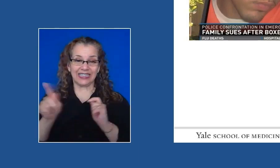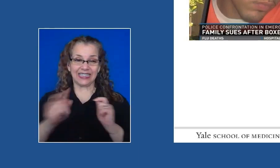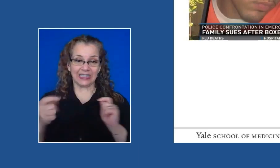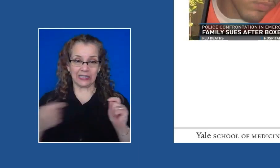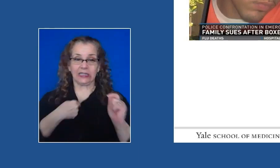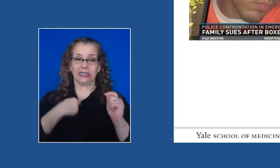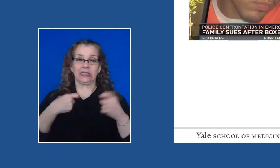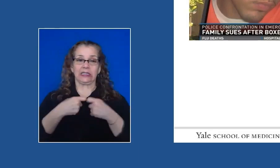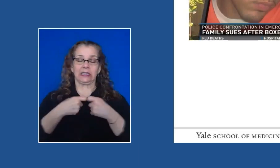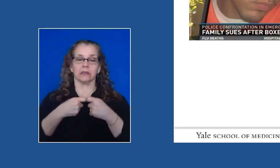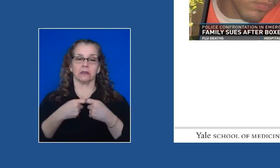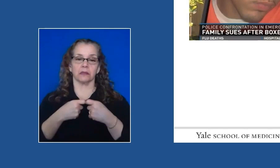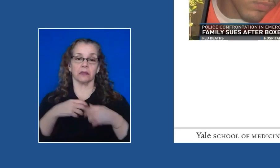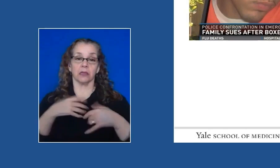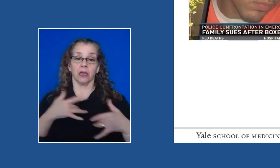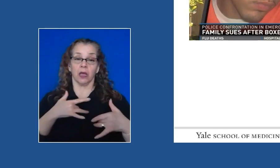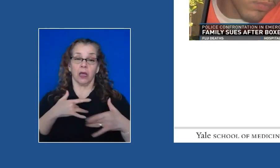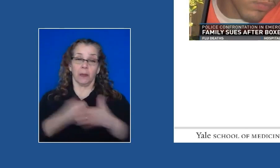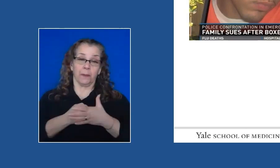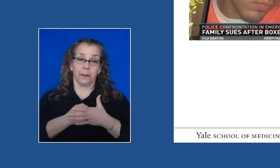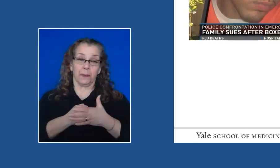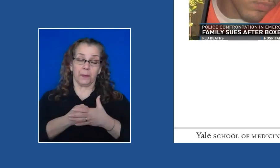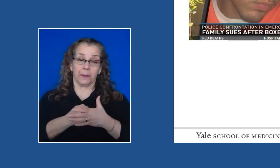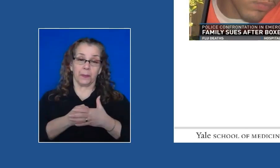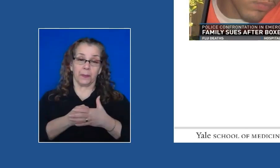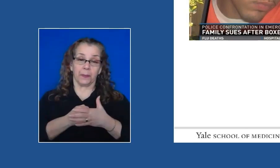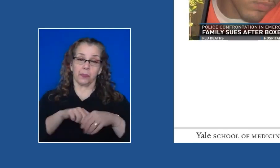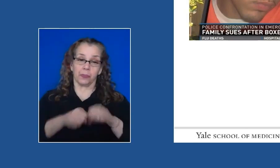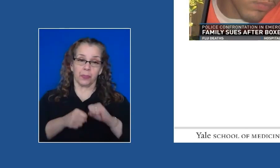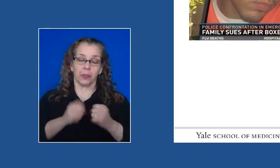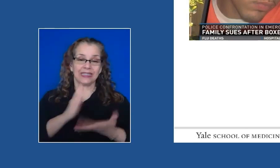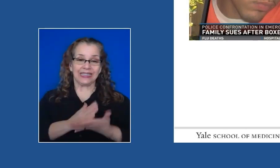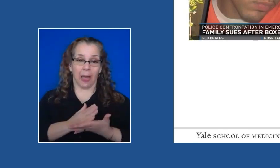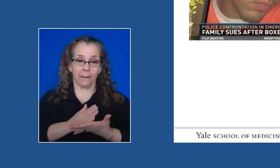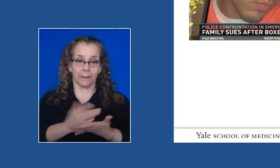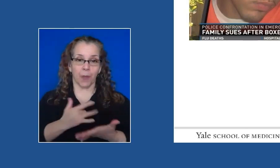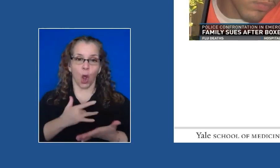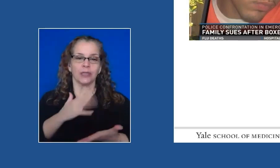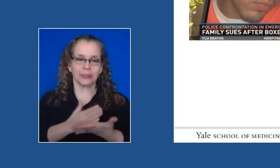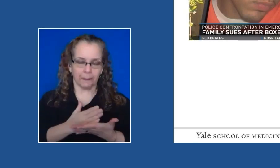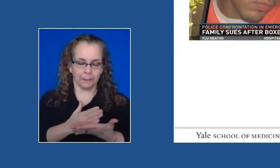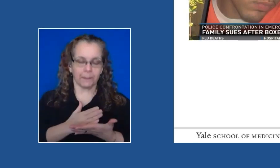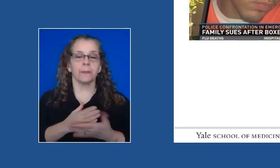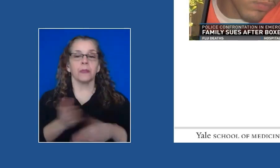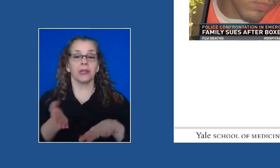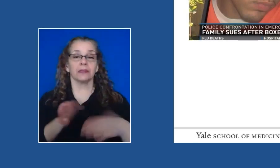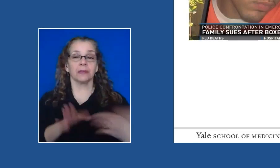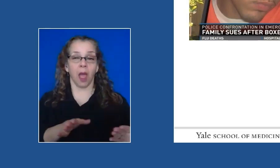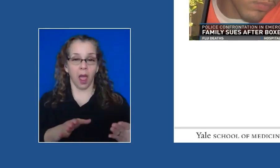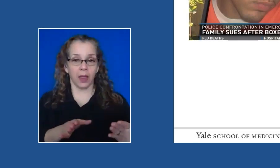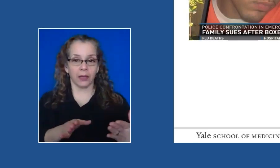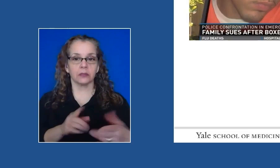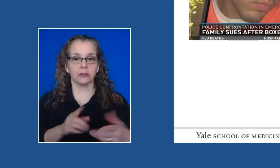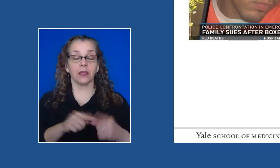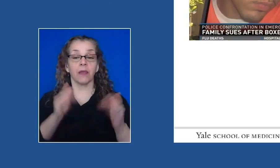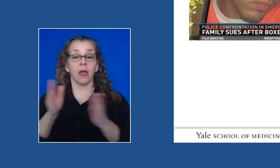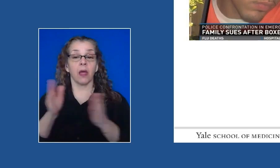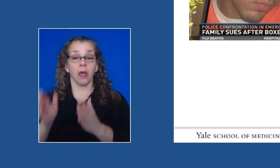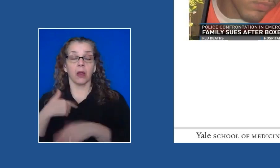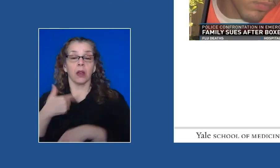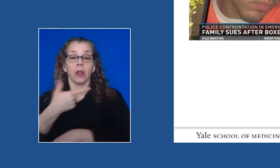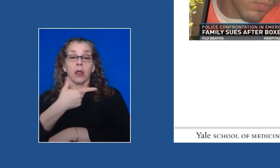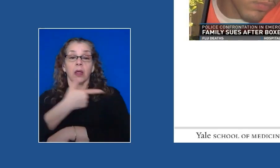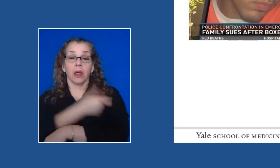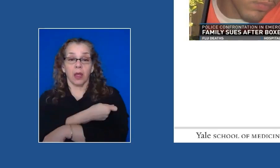right, as many individuals in this conference probably recognize, Elijah McClain did receive an injection of intramuscular ketamine when